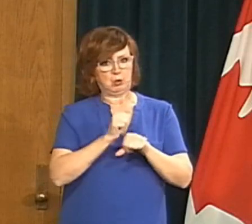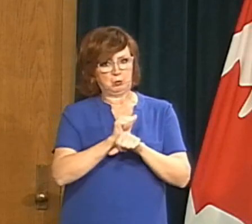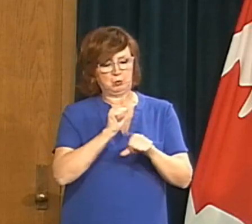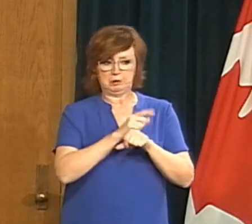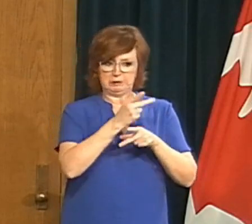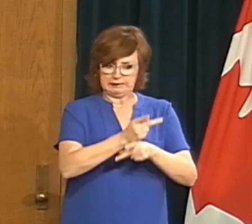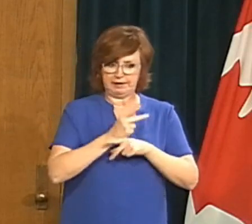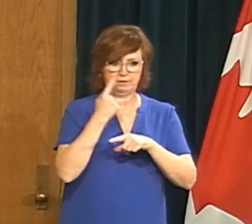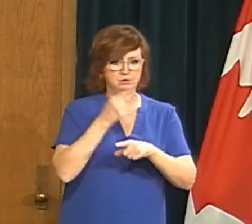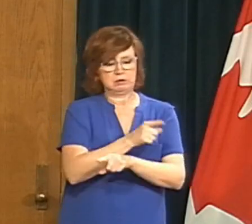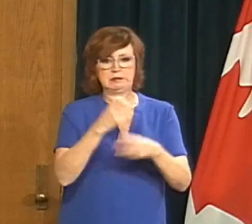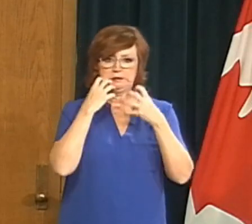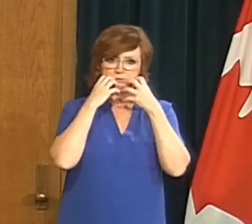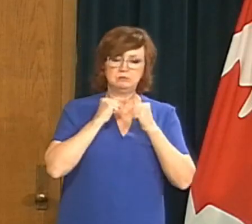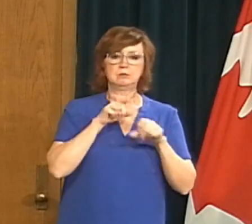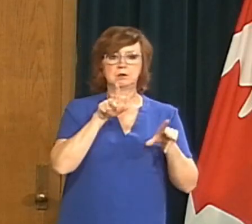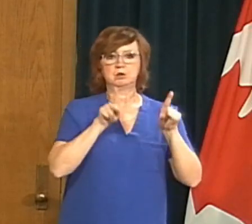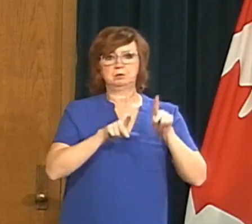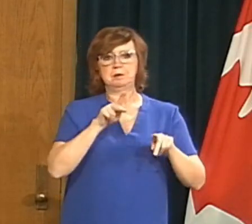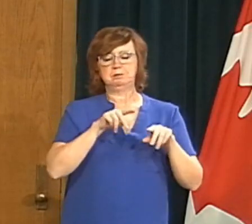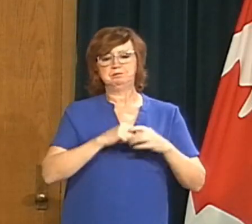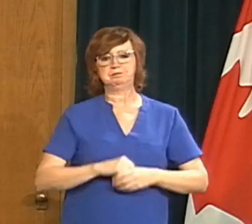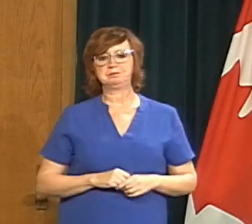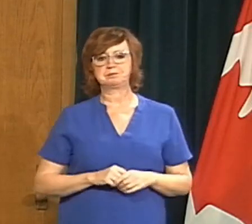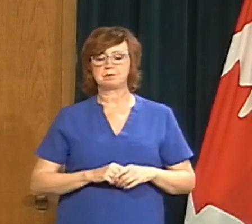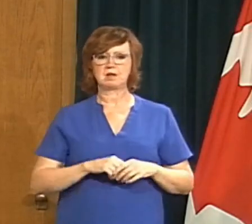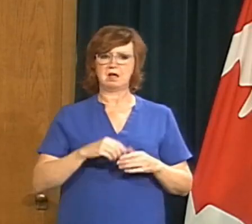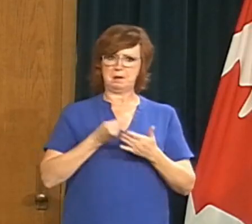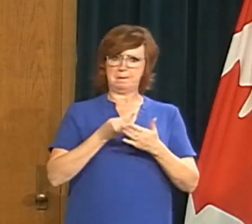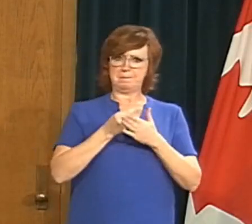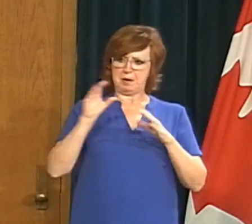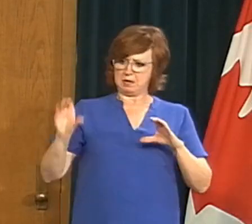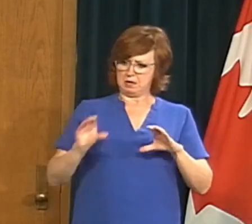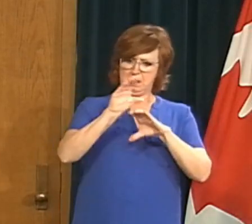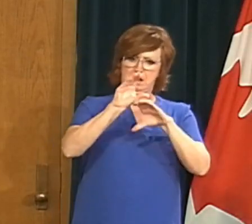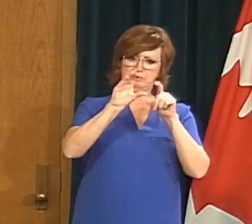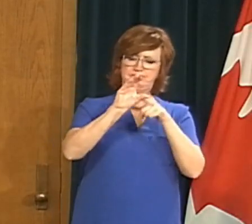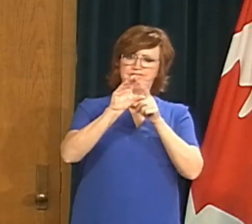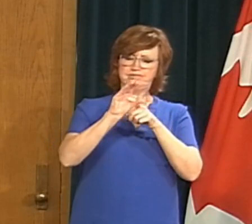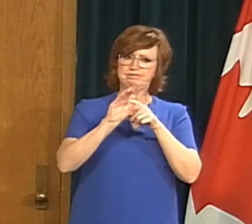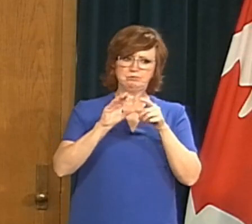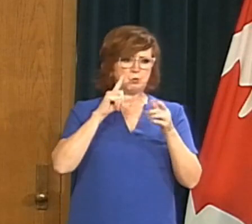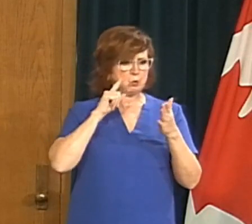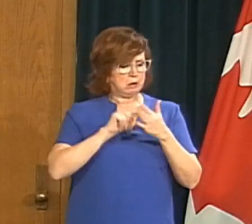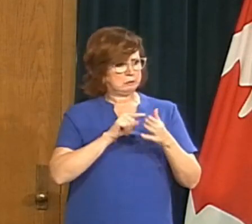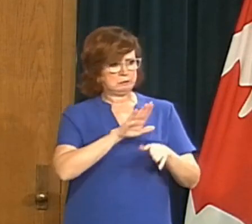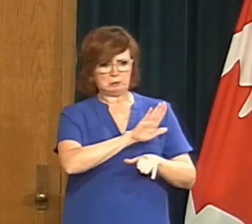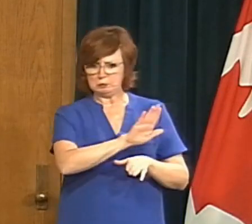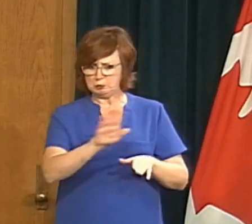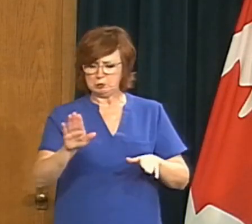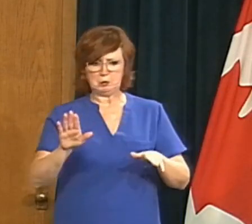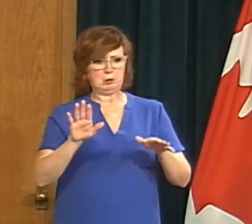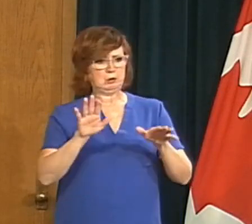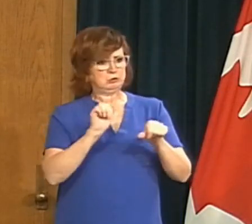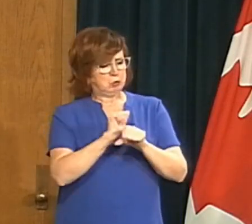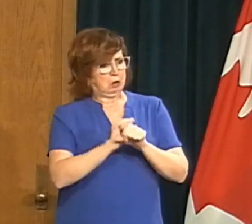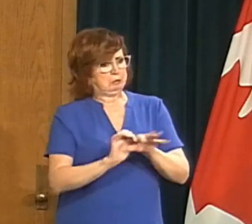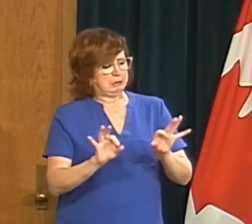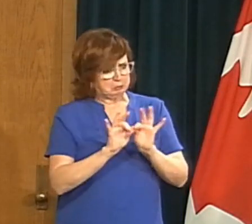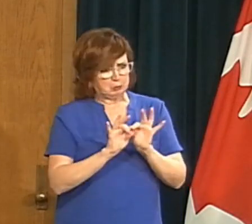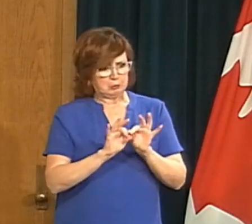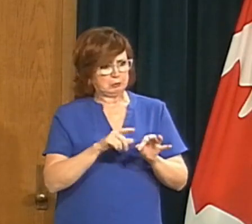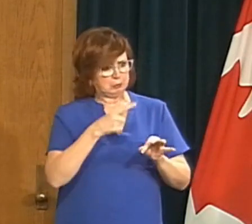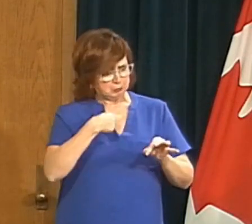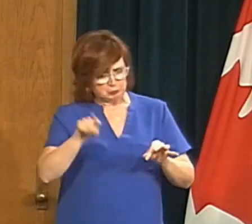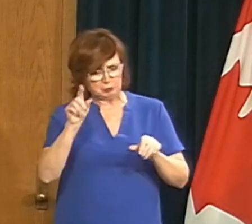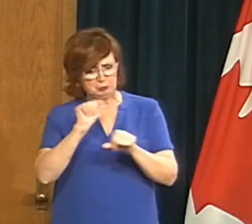This benefit is being provided to recognize the important contribution that these workers are making by going to work and supporting our most vulnerable